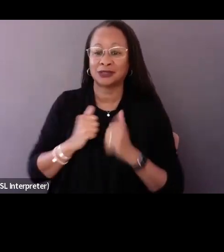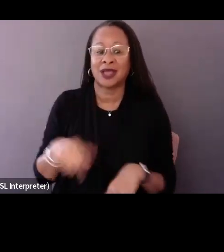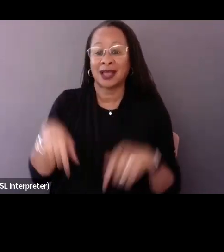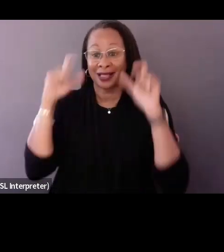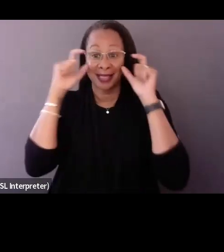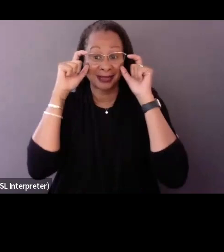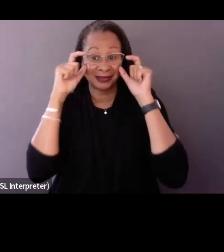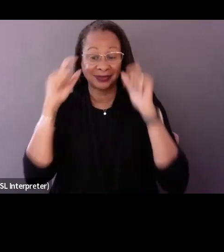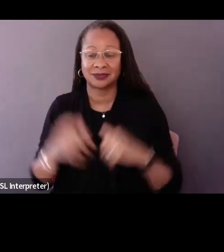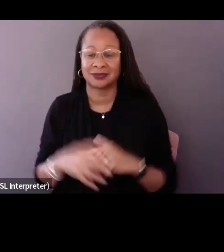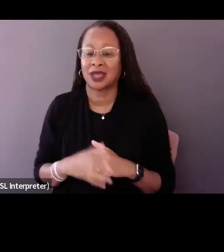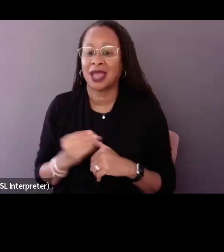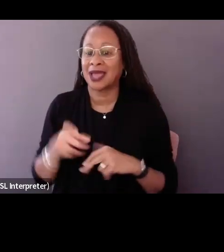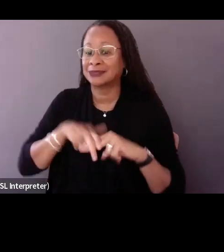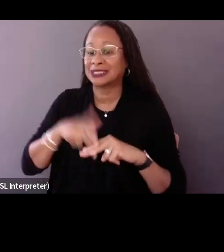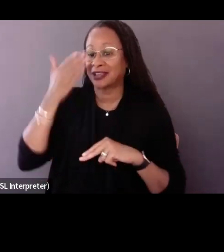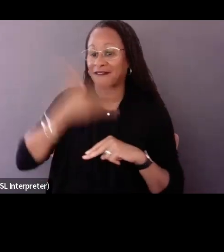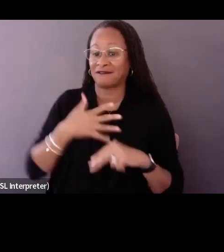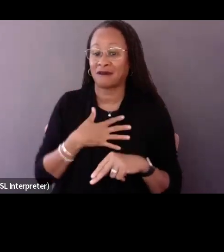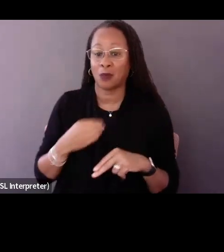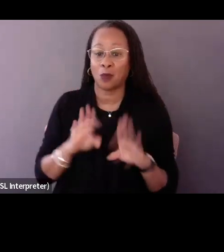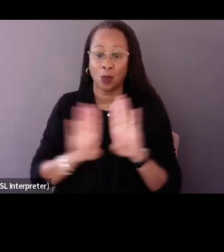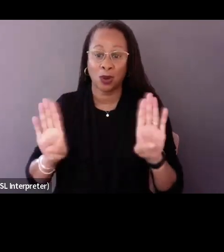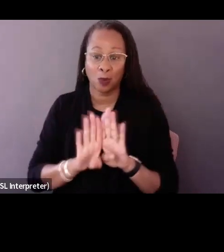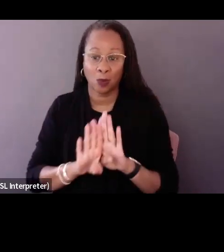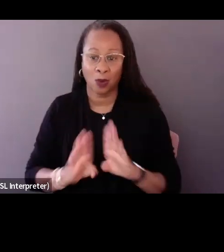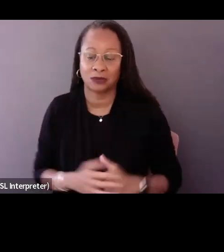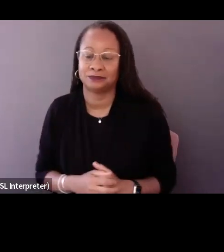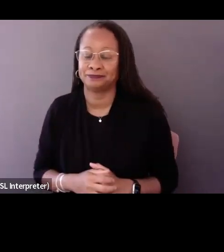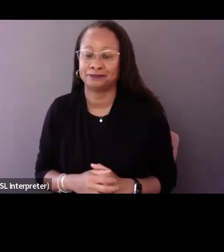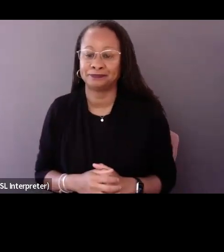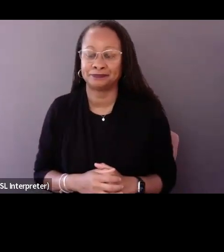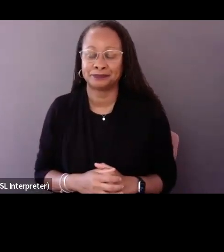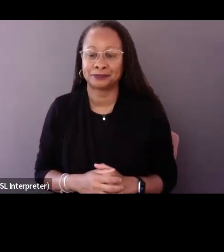glasses, and I am sitting in front of a white wall.